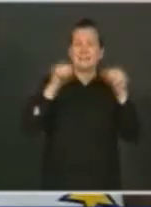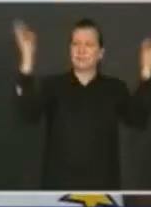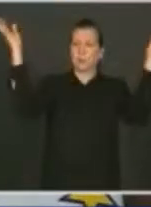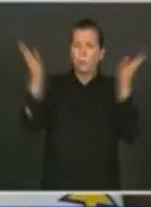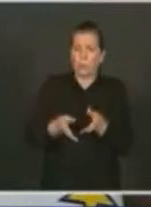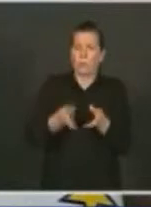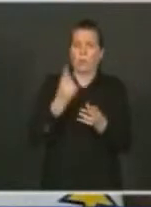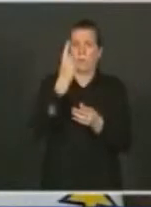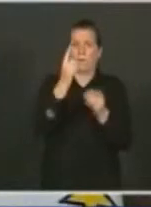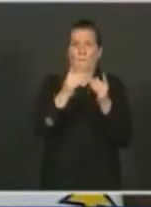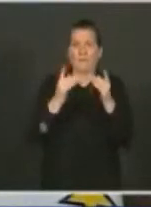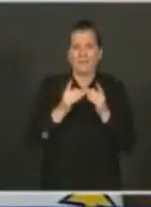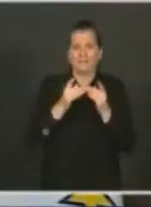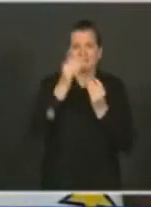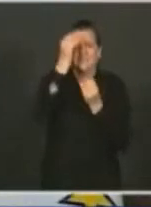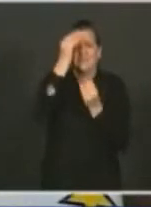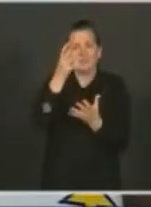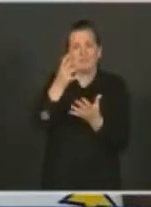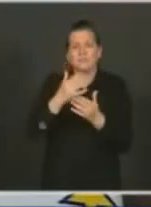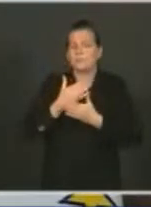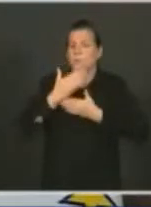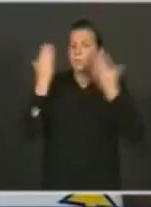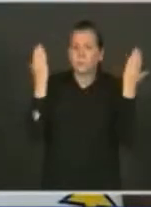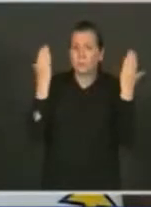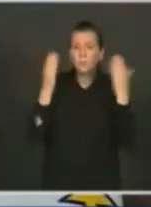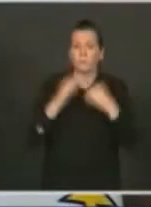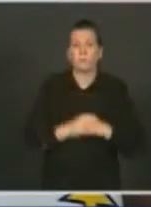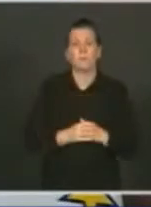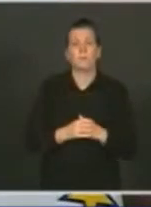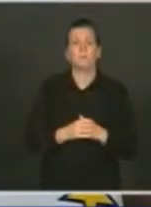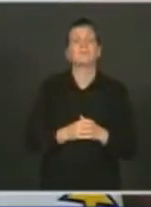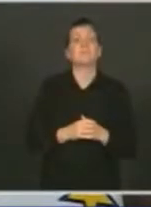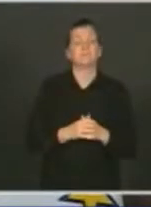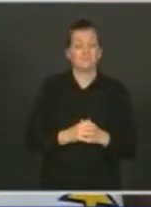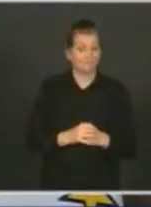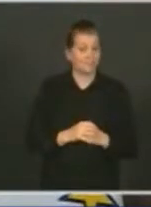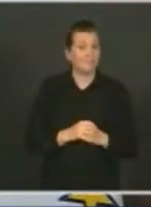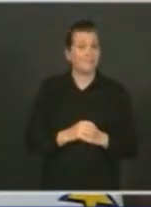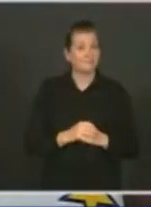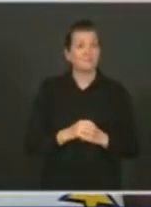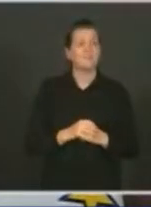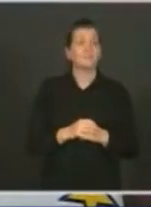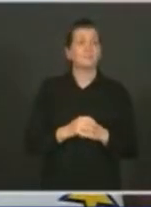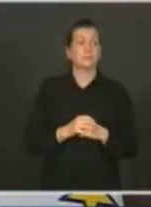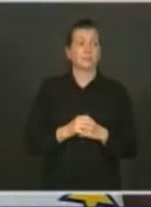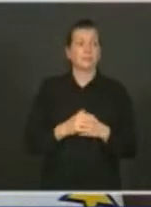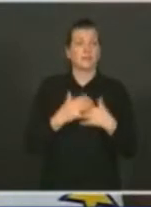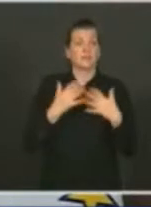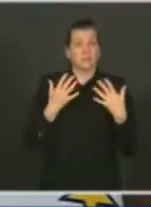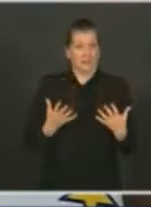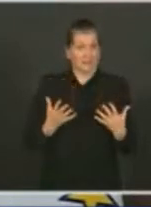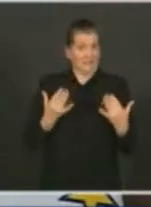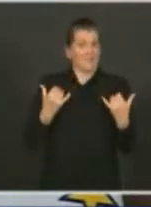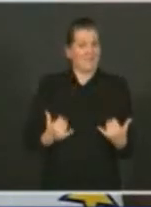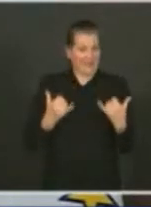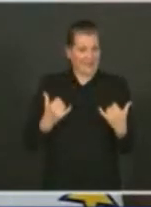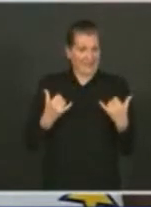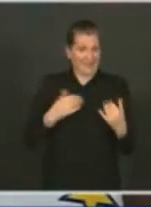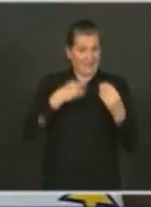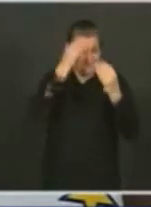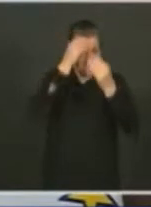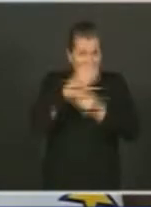for everybody to quickly receive their result. So today I'm announcing that as